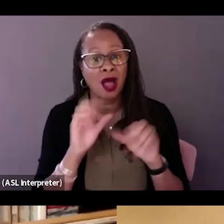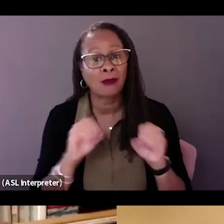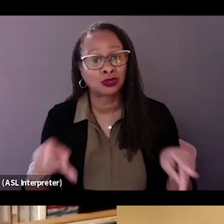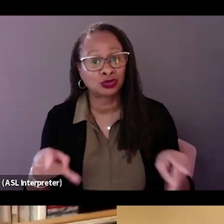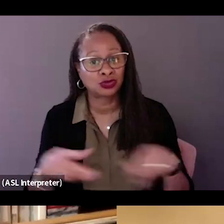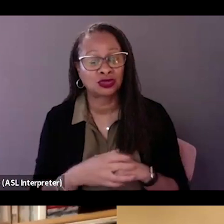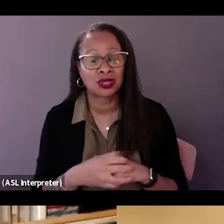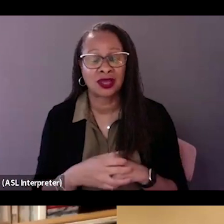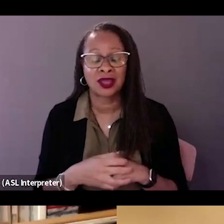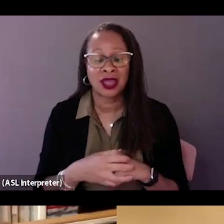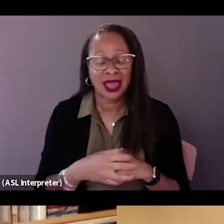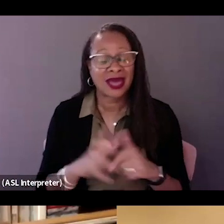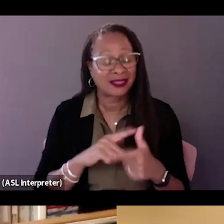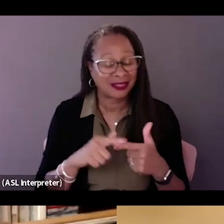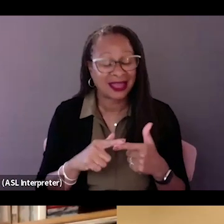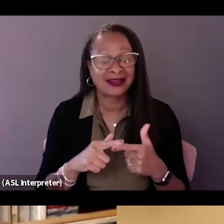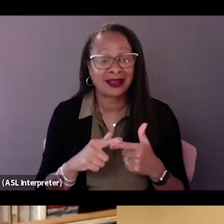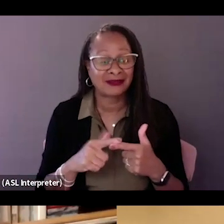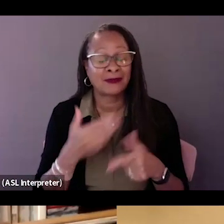the richer a news ecosphere we'd have.